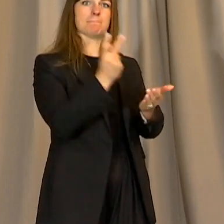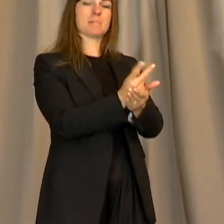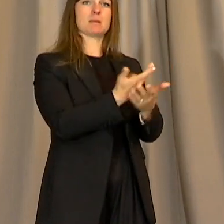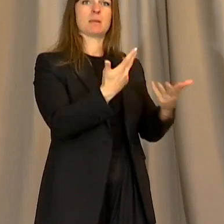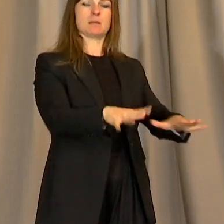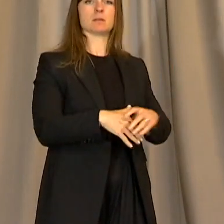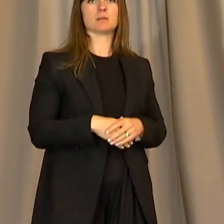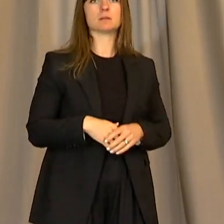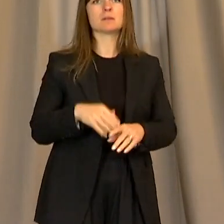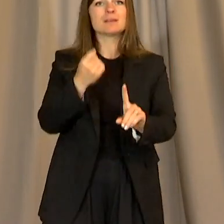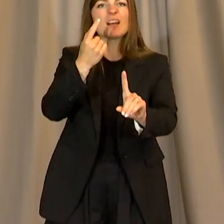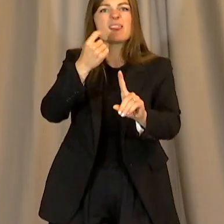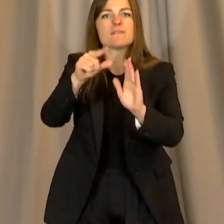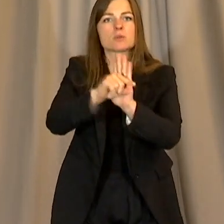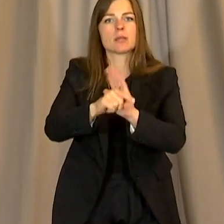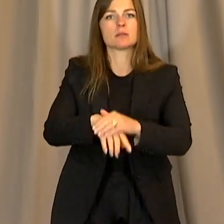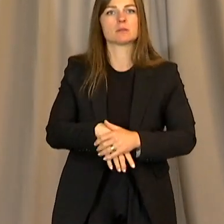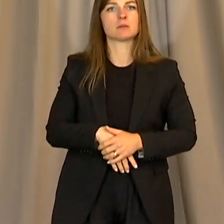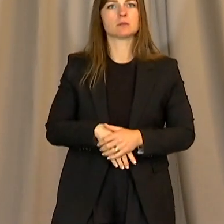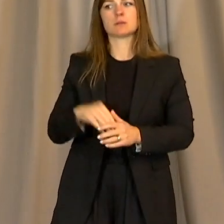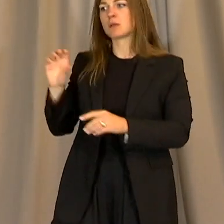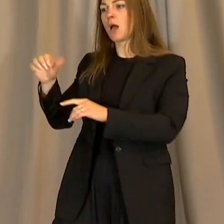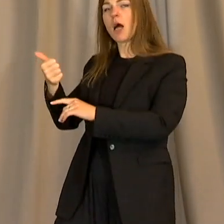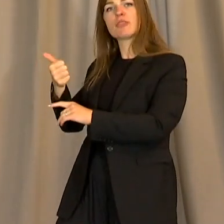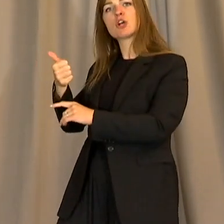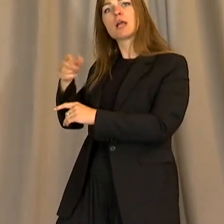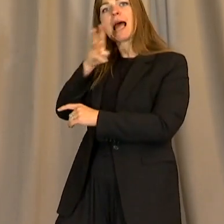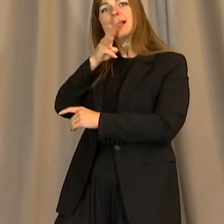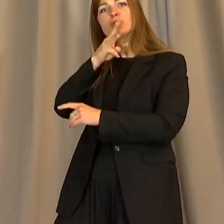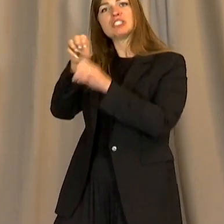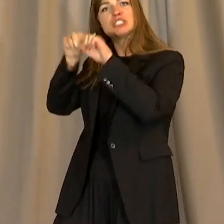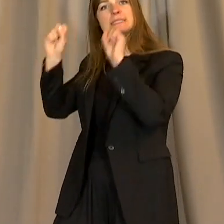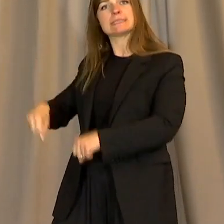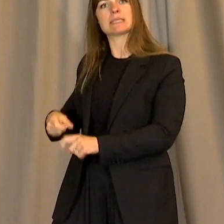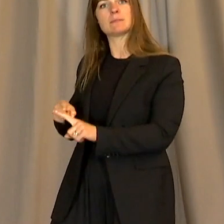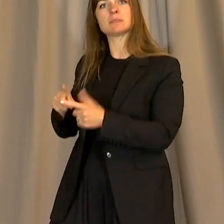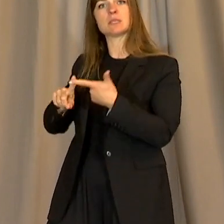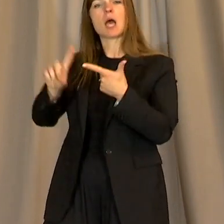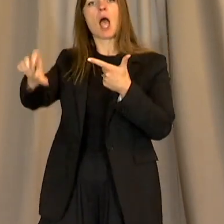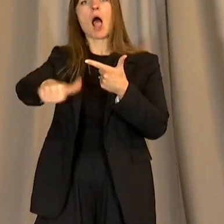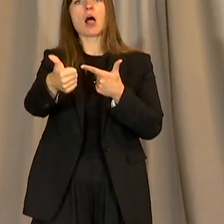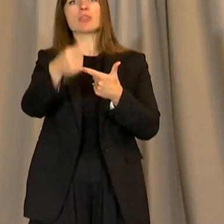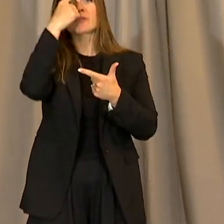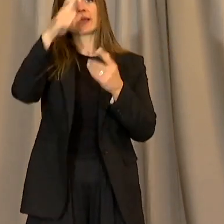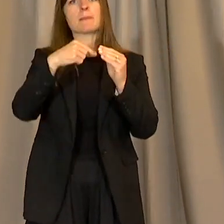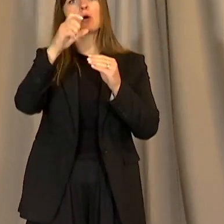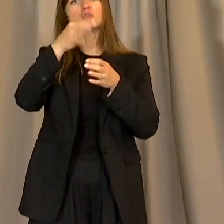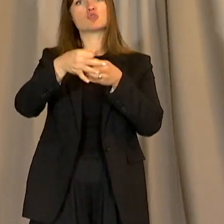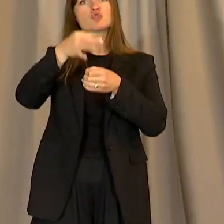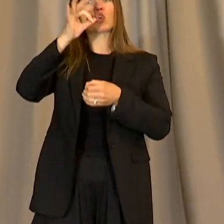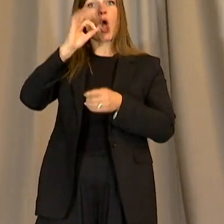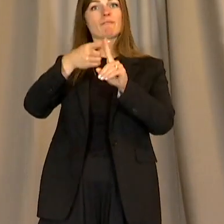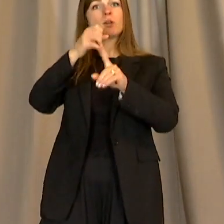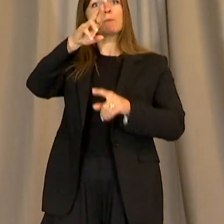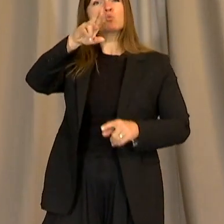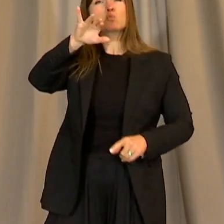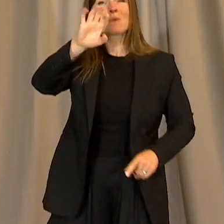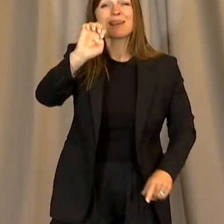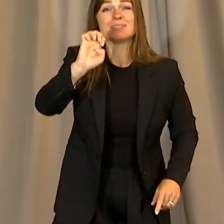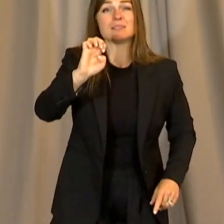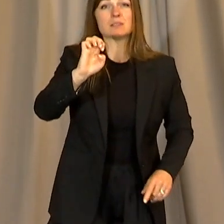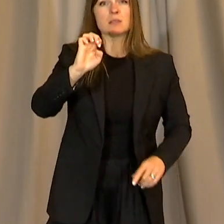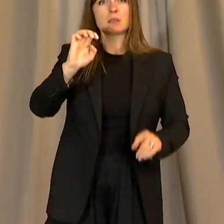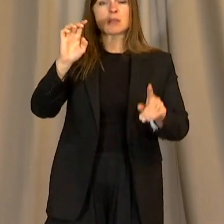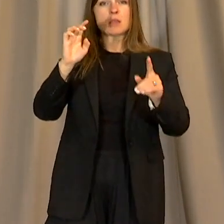Another one was working on hydration systems. Another one was thinking about how to make straws out of rice. Right? They're looking at